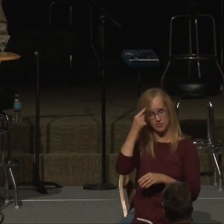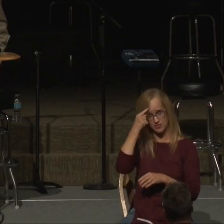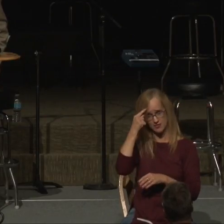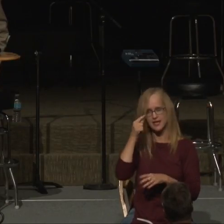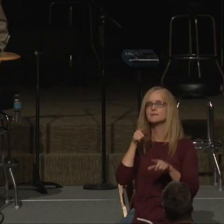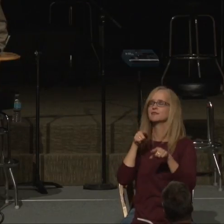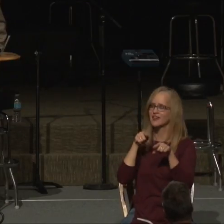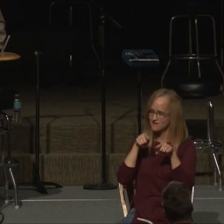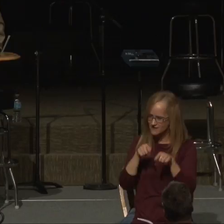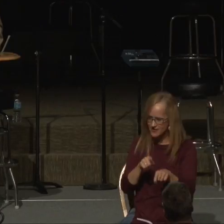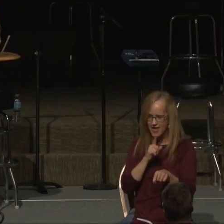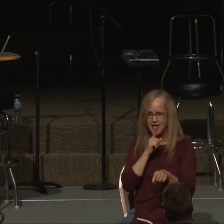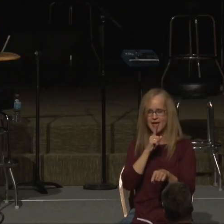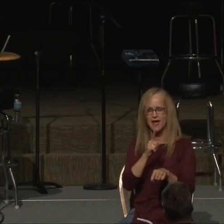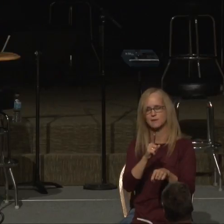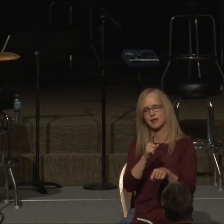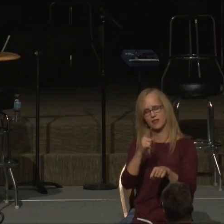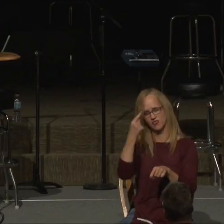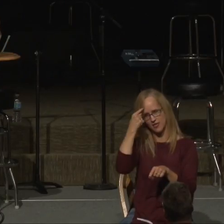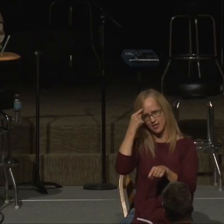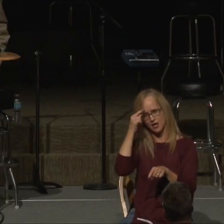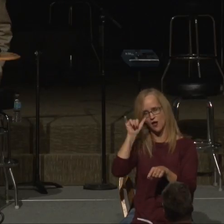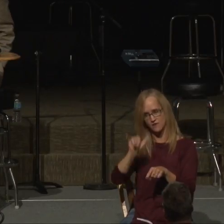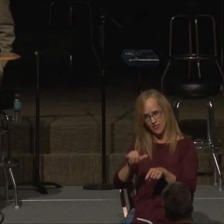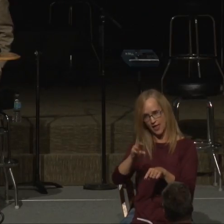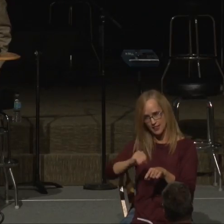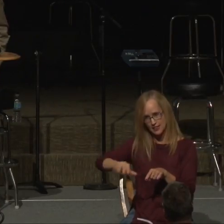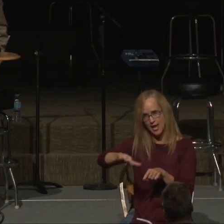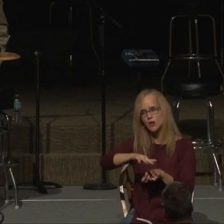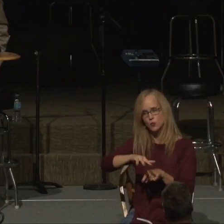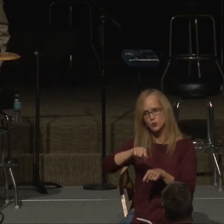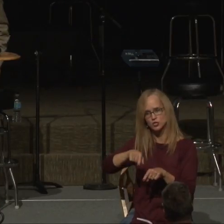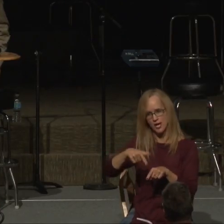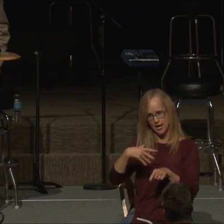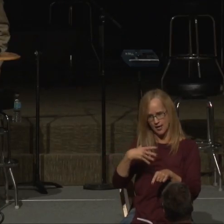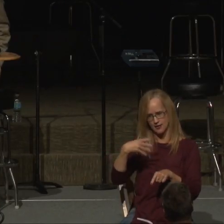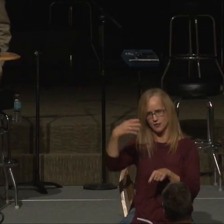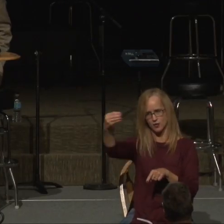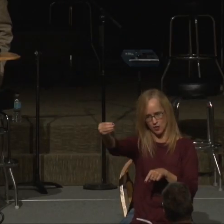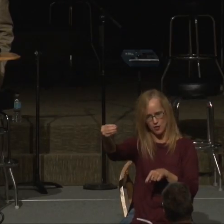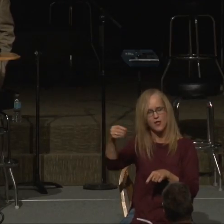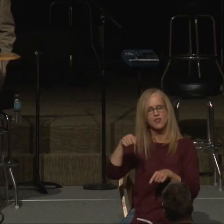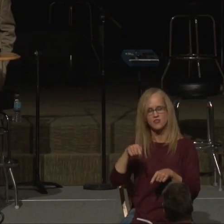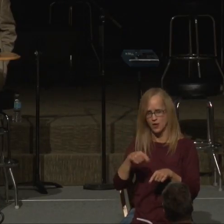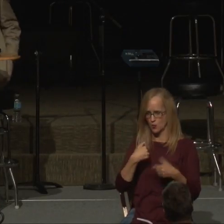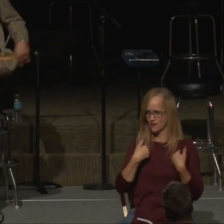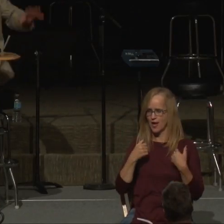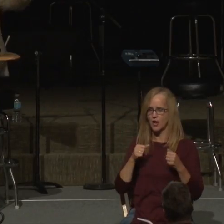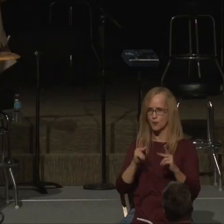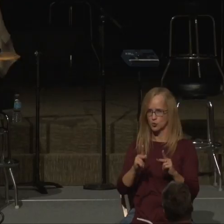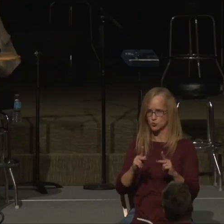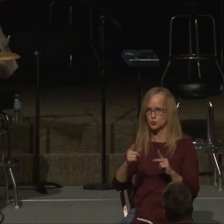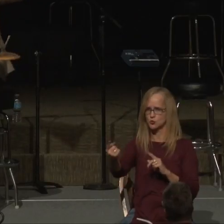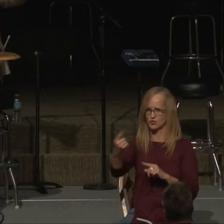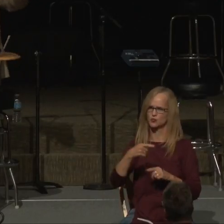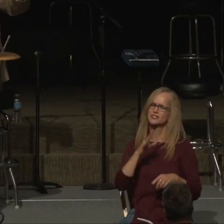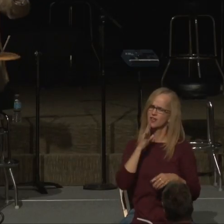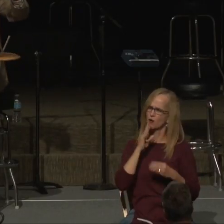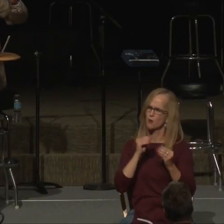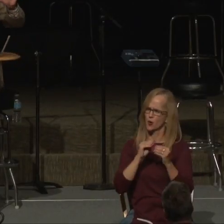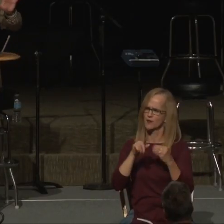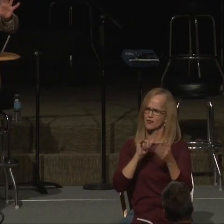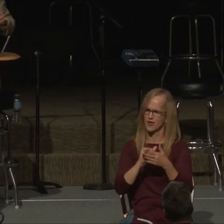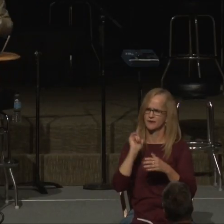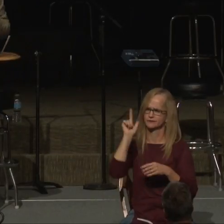If they had been thinking of that land from which they had gone out, they would have had opportunity to return. We'll talk more about that down the